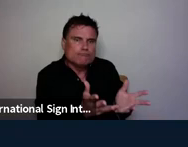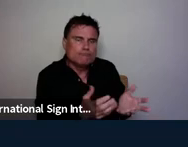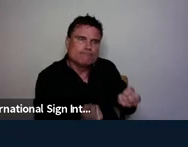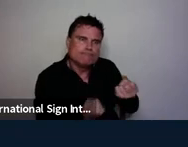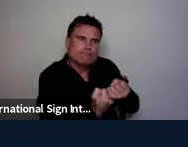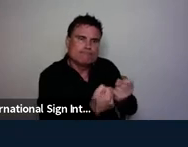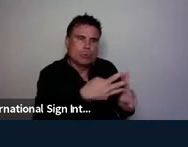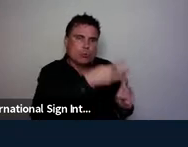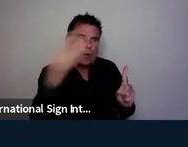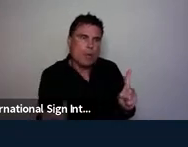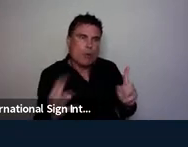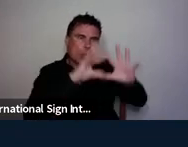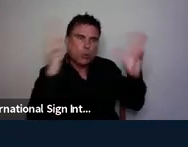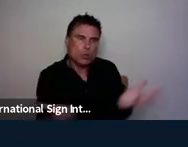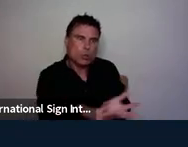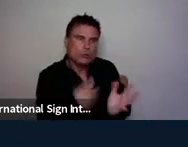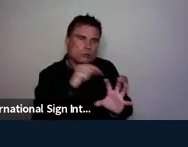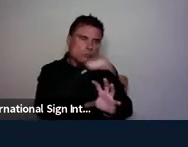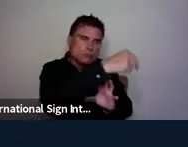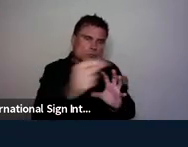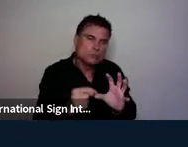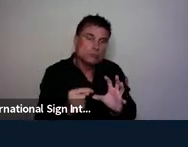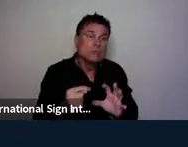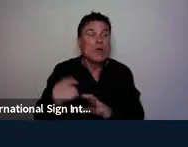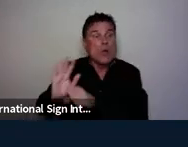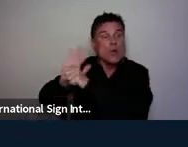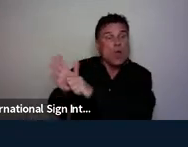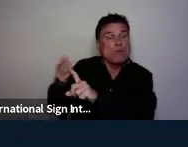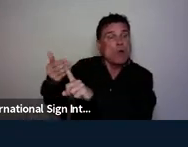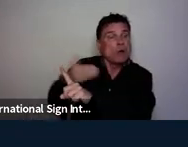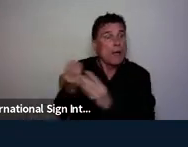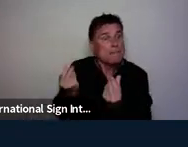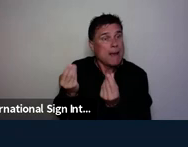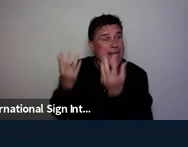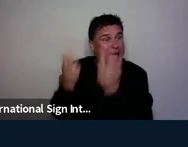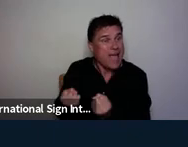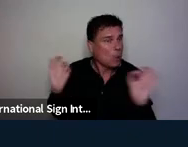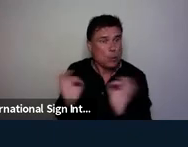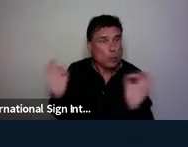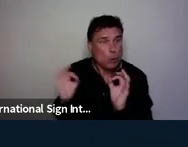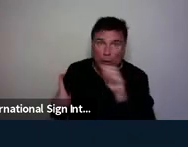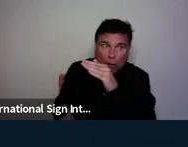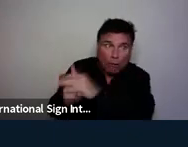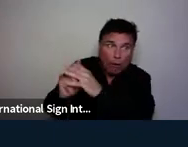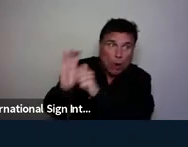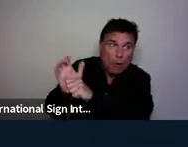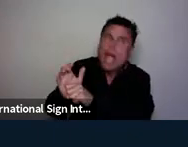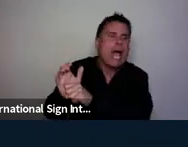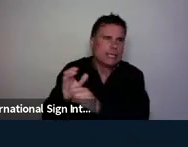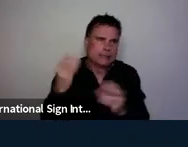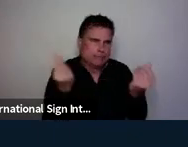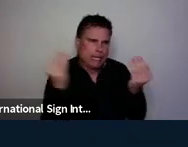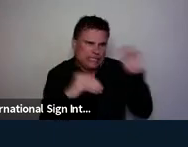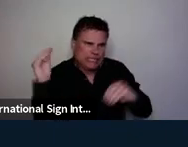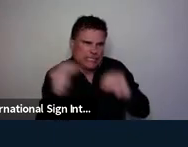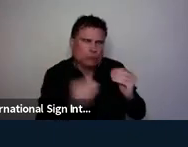lack of funding. As we know, the LGBTI people are more likely to be unemployed and to live in poverty than the general